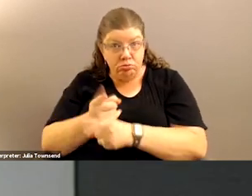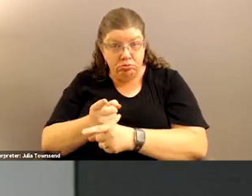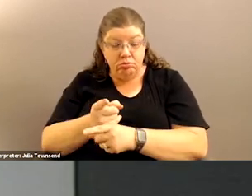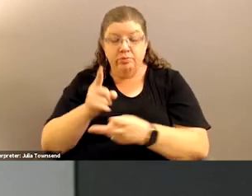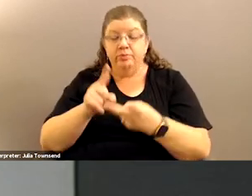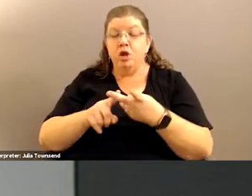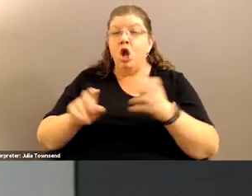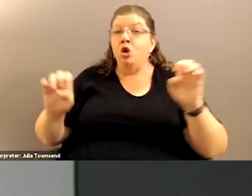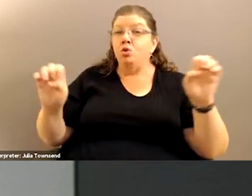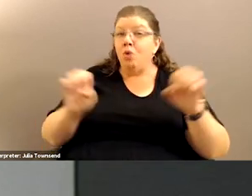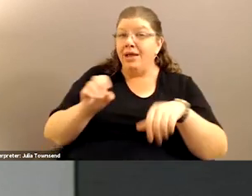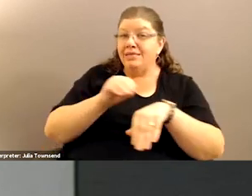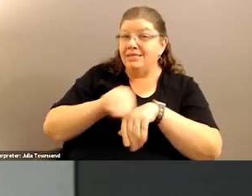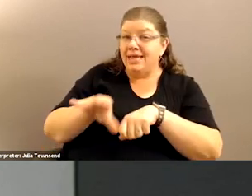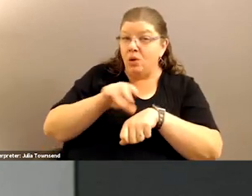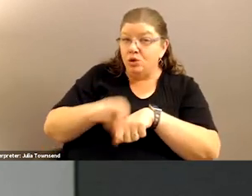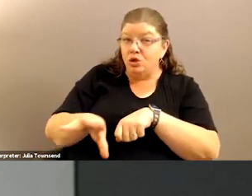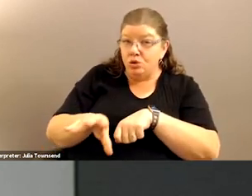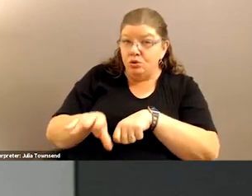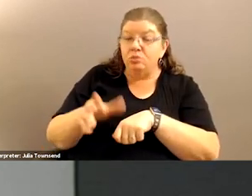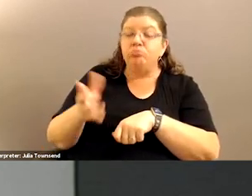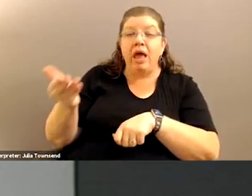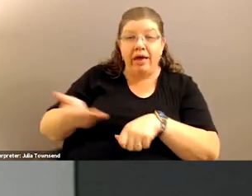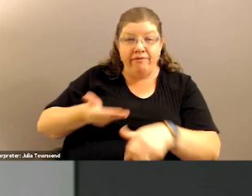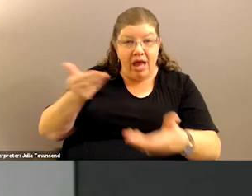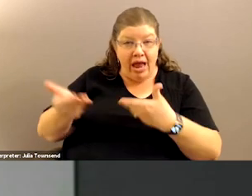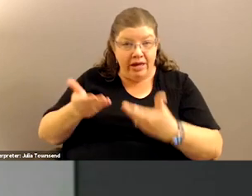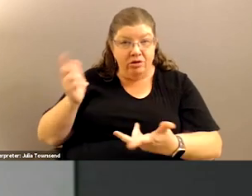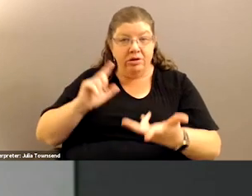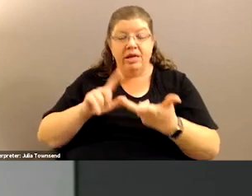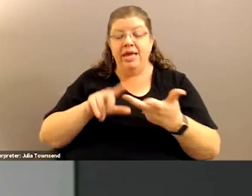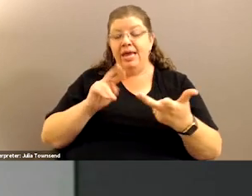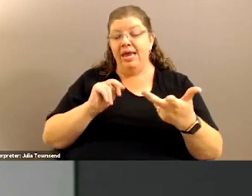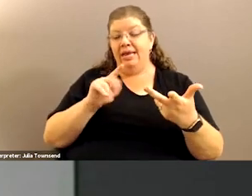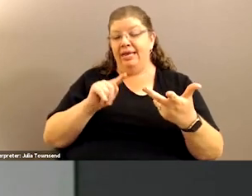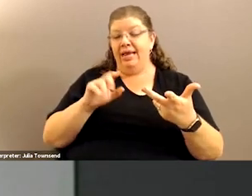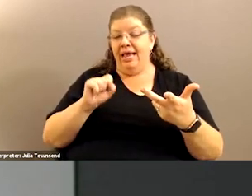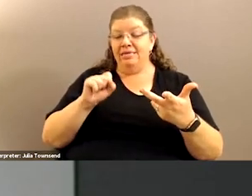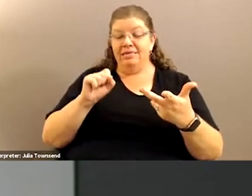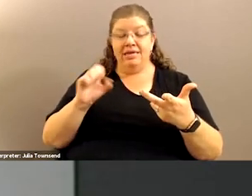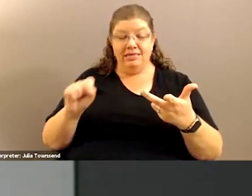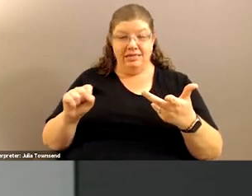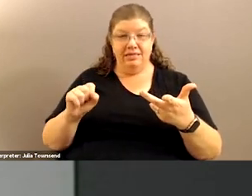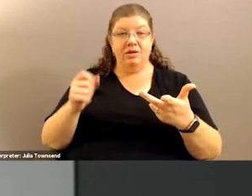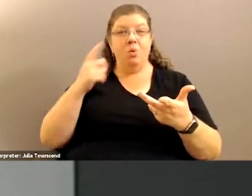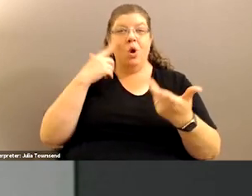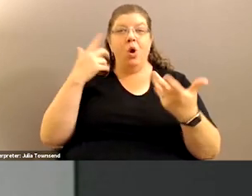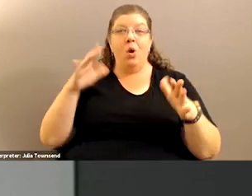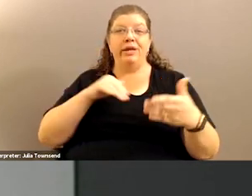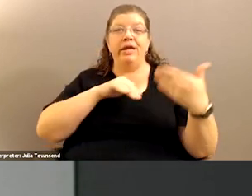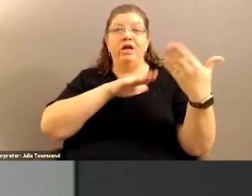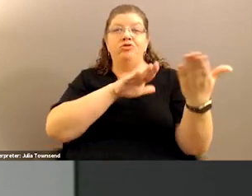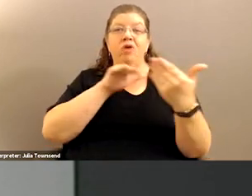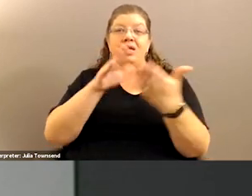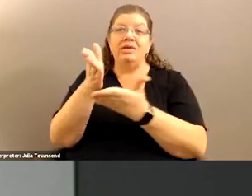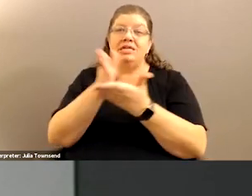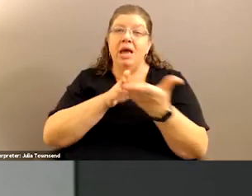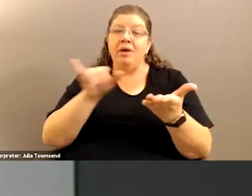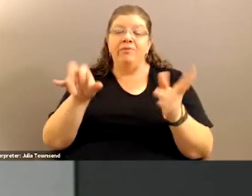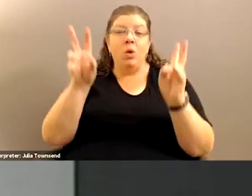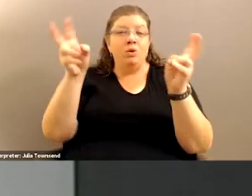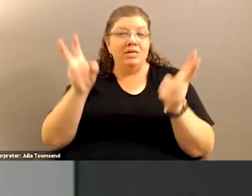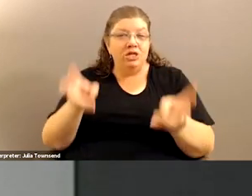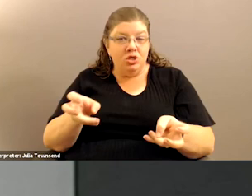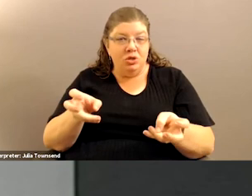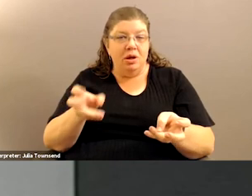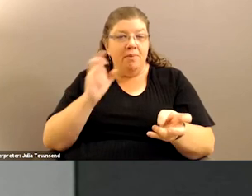counselors and we have mtss so we're already addressing some of those issues but as it's